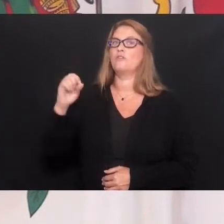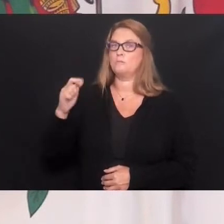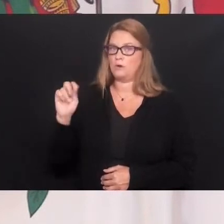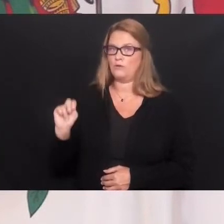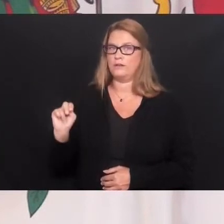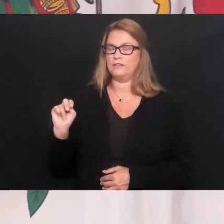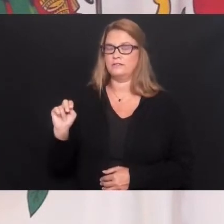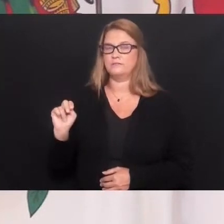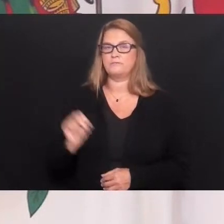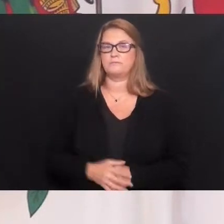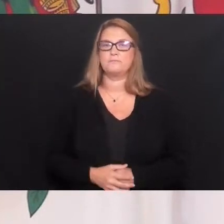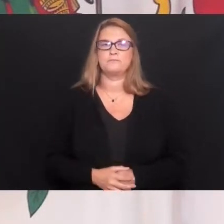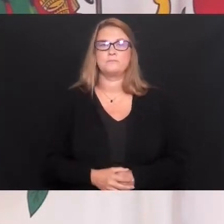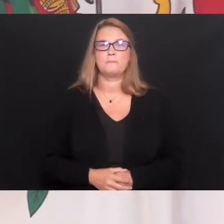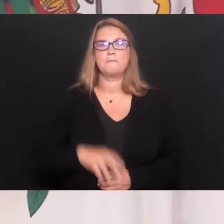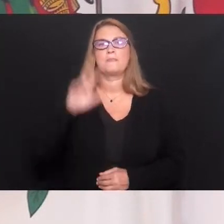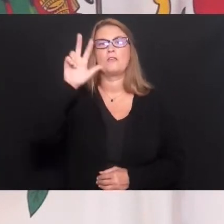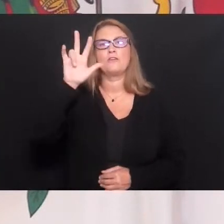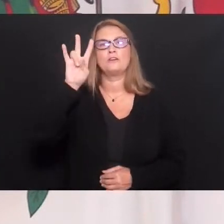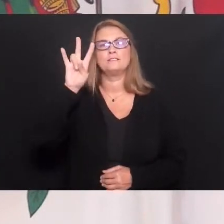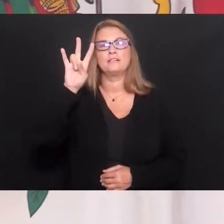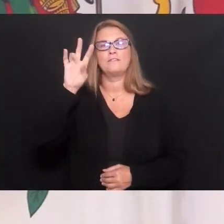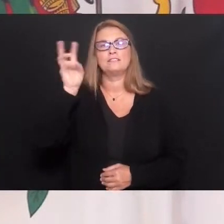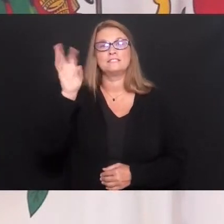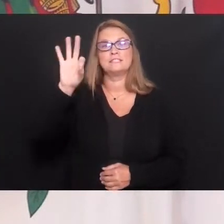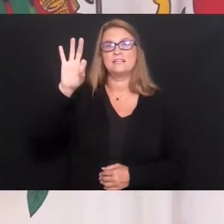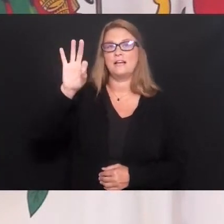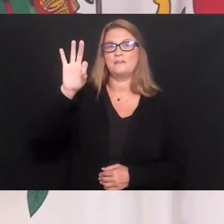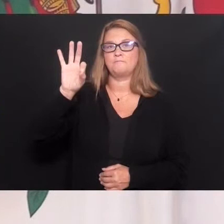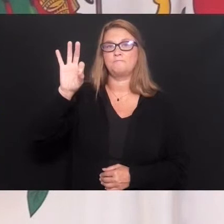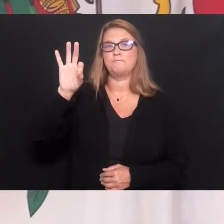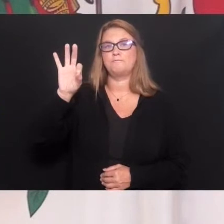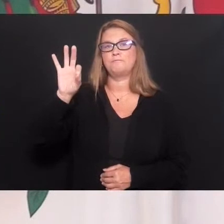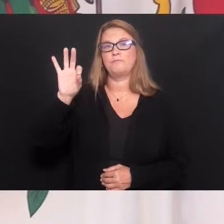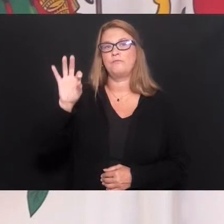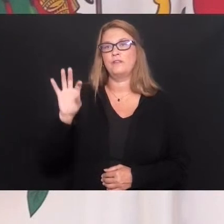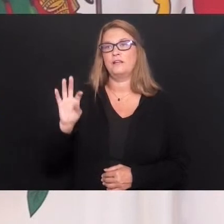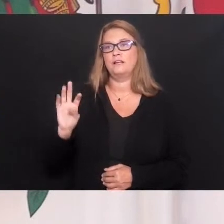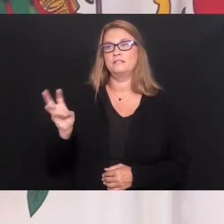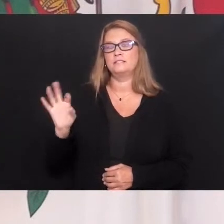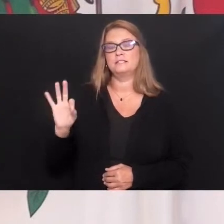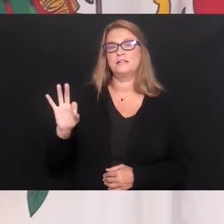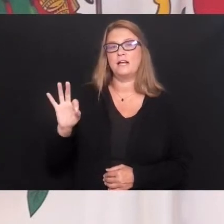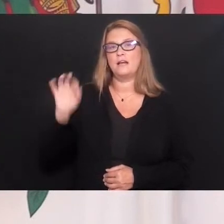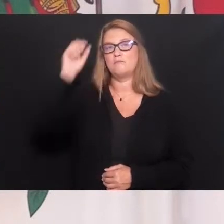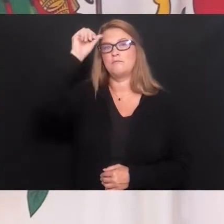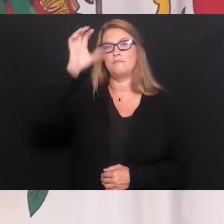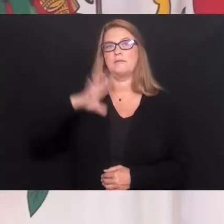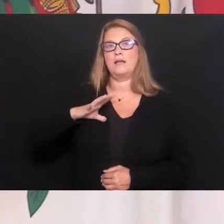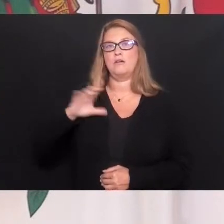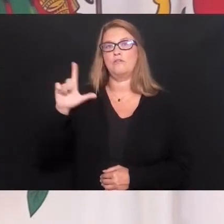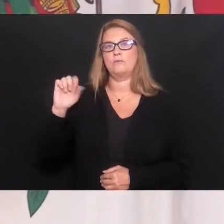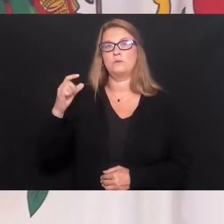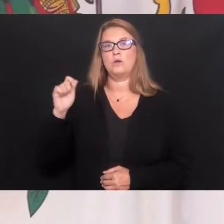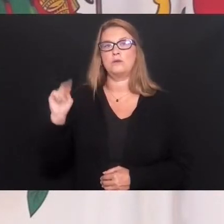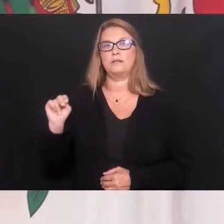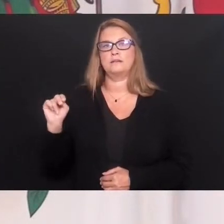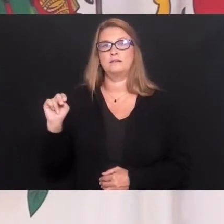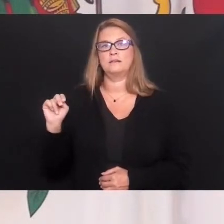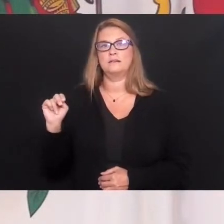County. The 3,769th death is a 69-year-old male from Logan County.